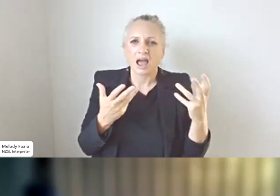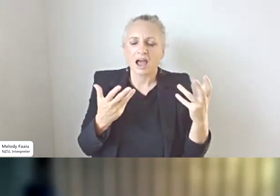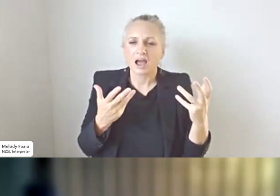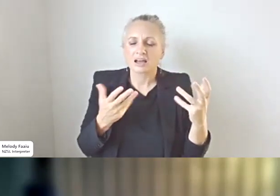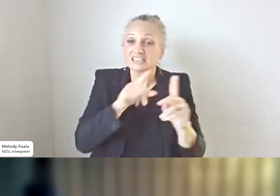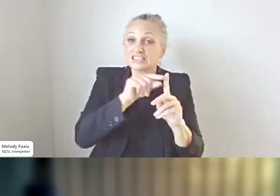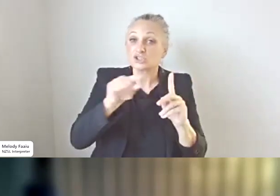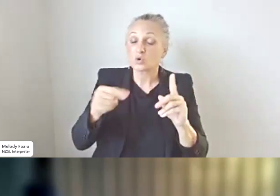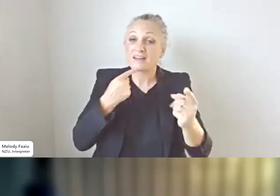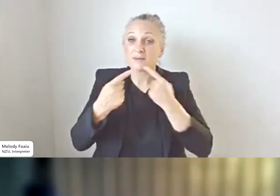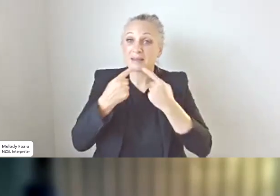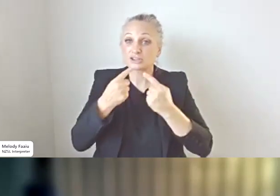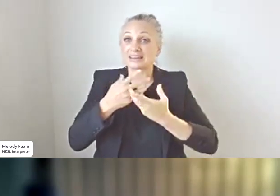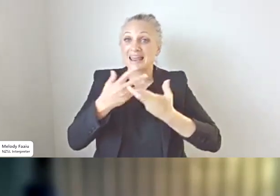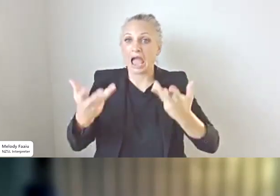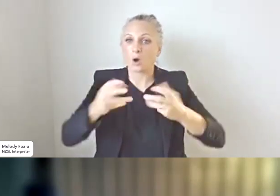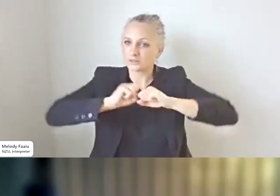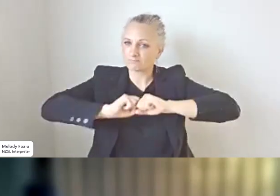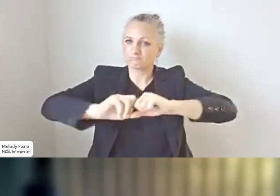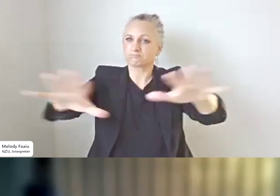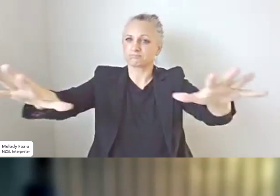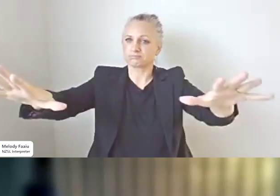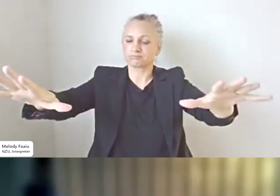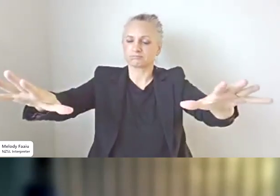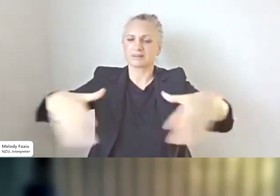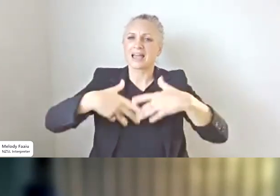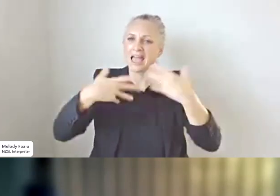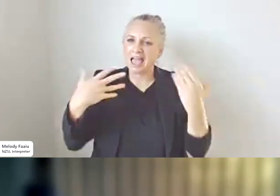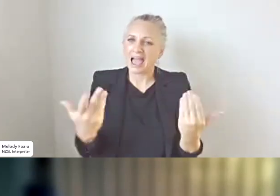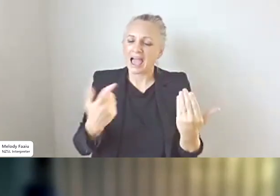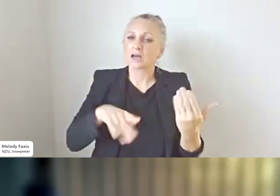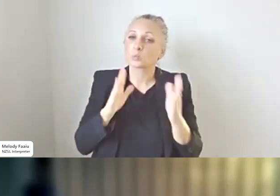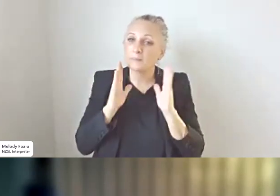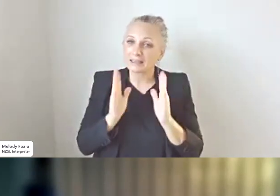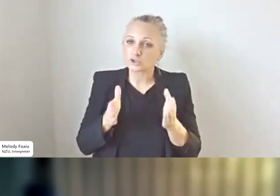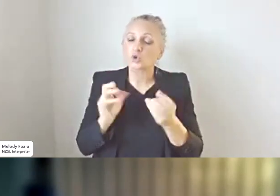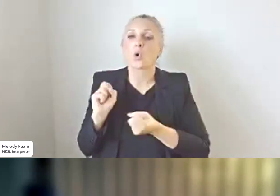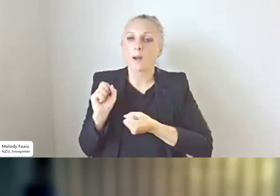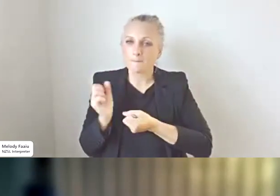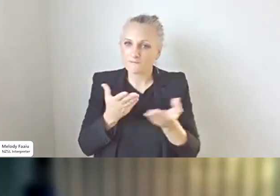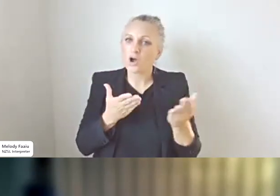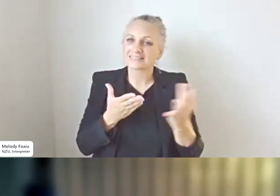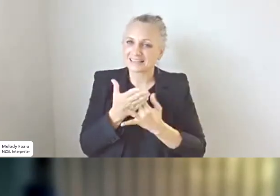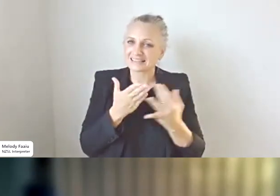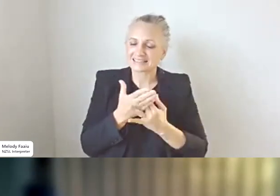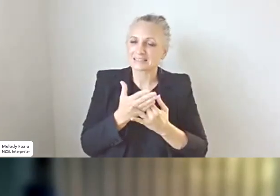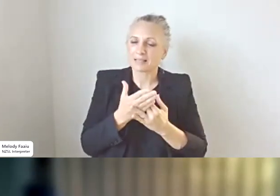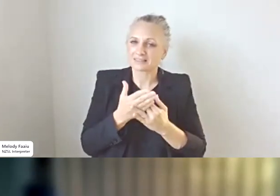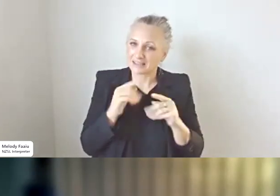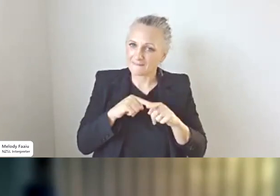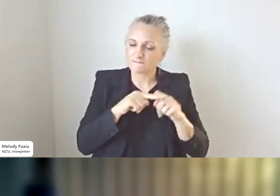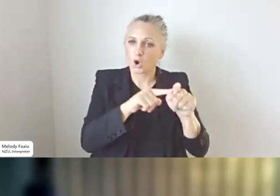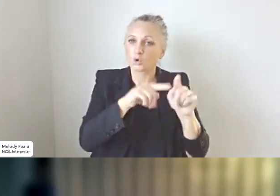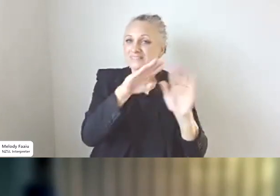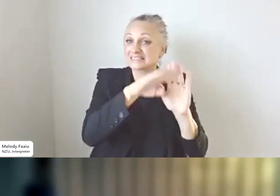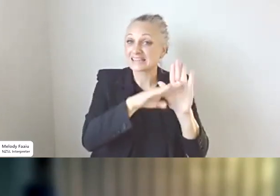is just distributed to make sure that it does abide to these accessibility guidelines and standards? I mean, it's very easy for a lot of people to sort of think,